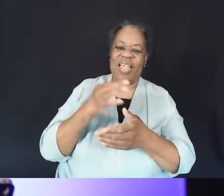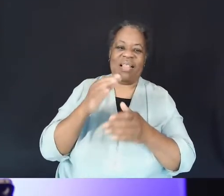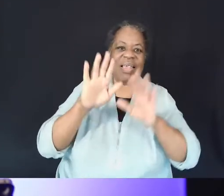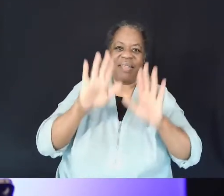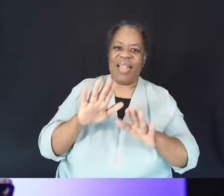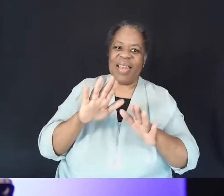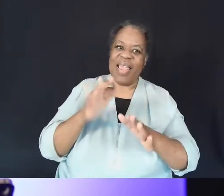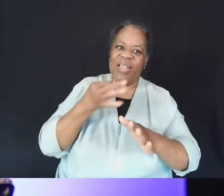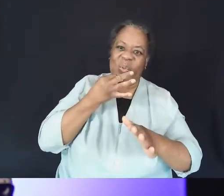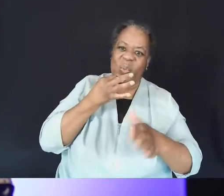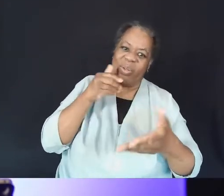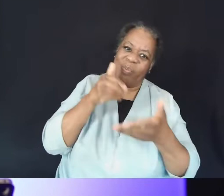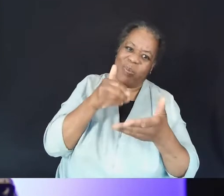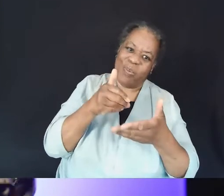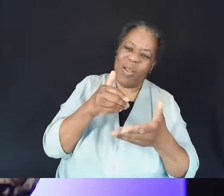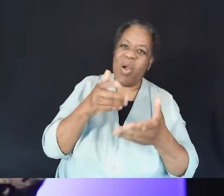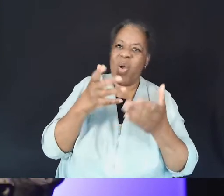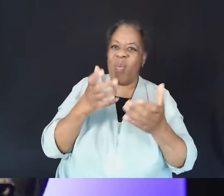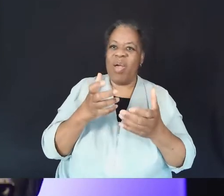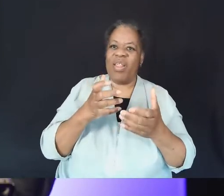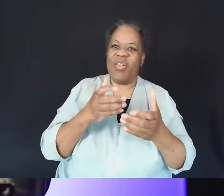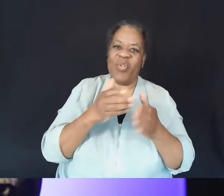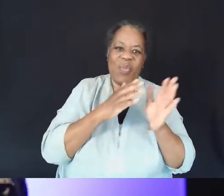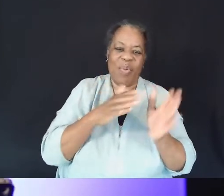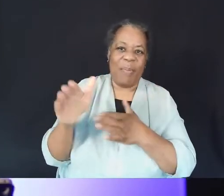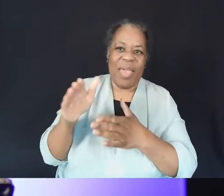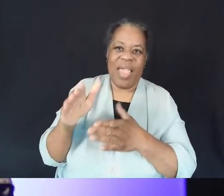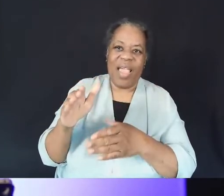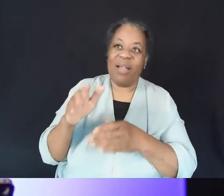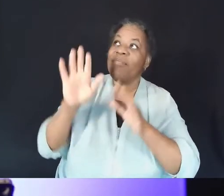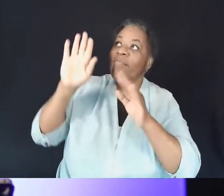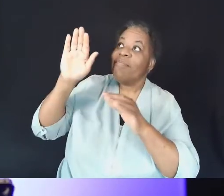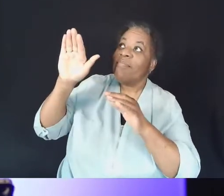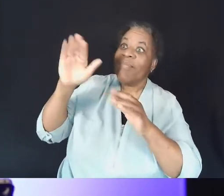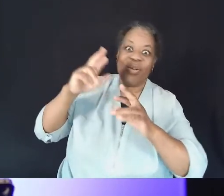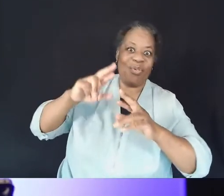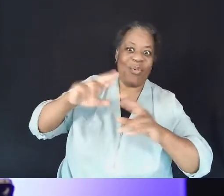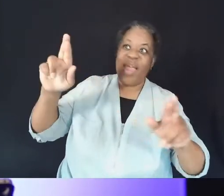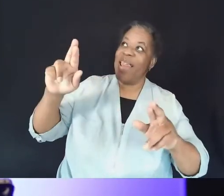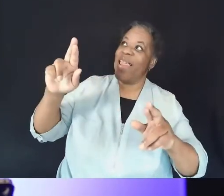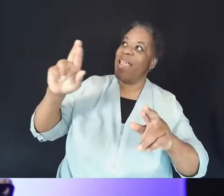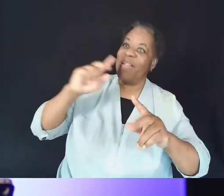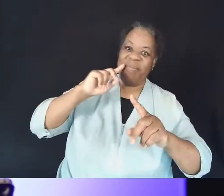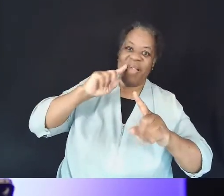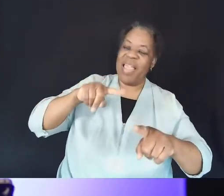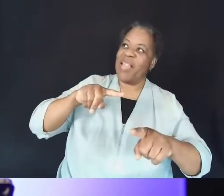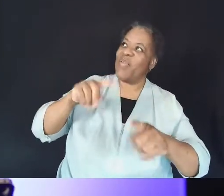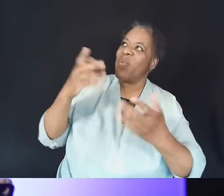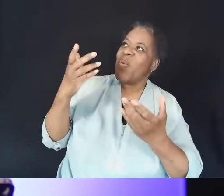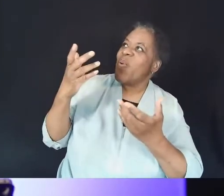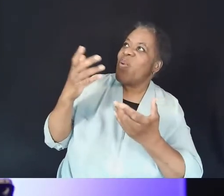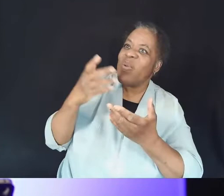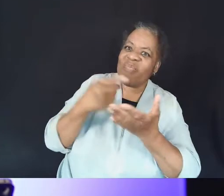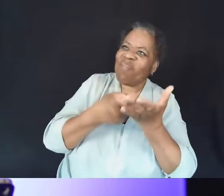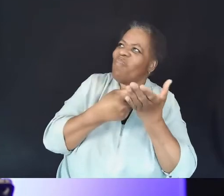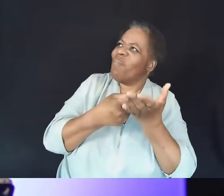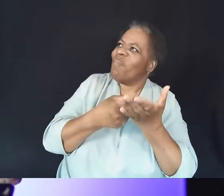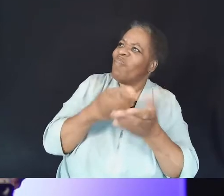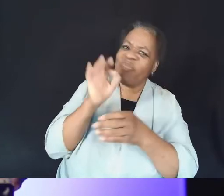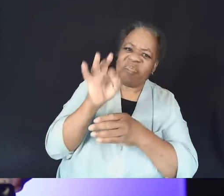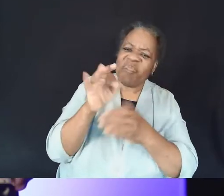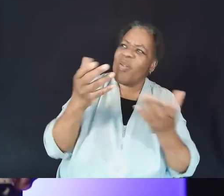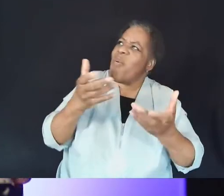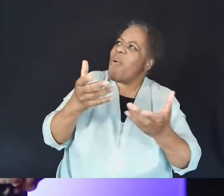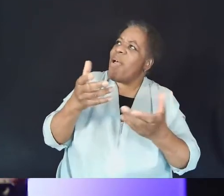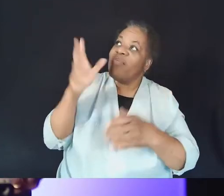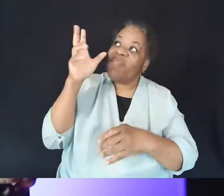wanted to prepare well, and I was like, Lord, I'm ready for the answer of what we should talk about. And probably like many of you have